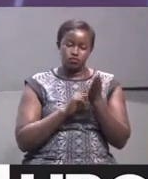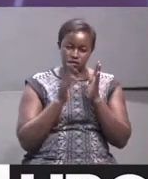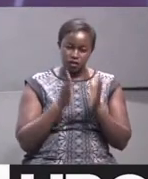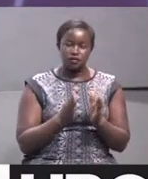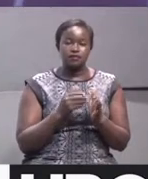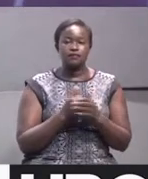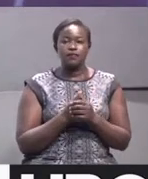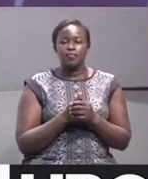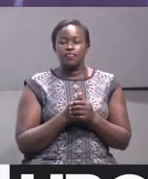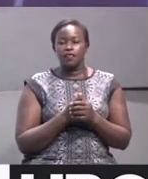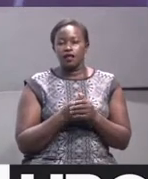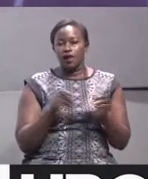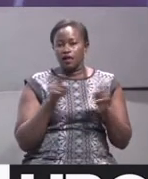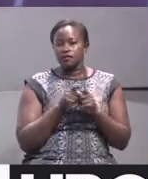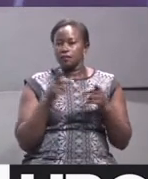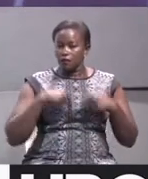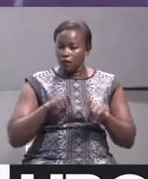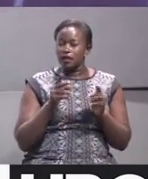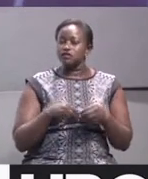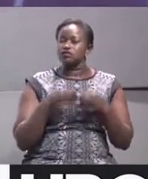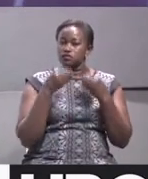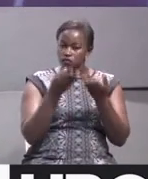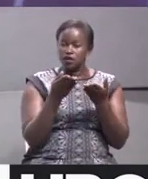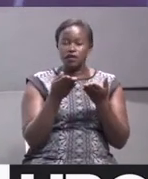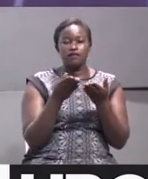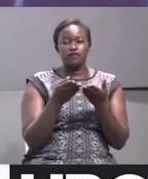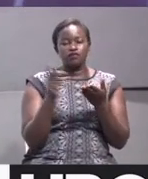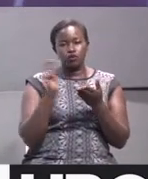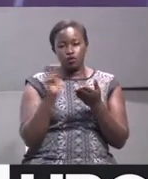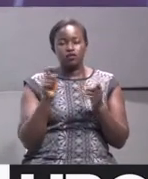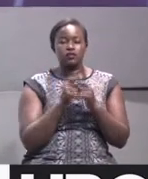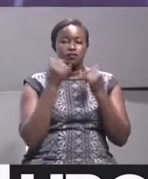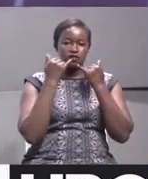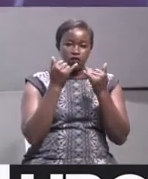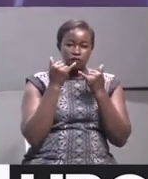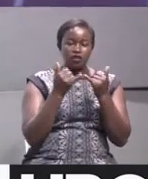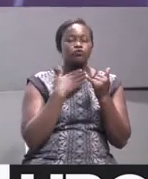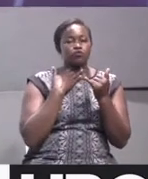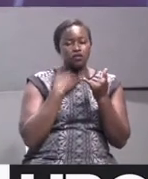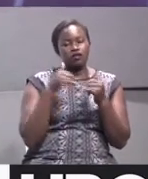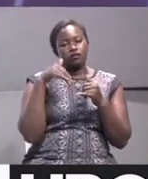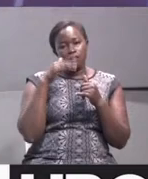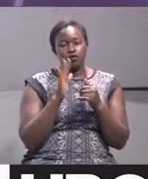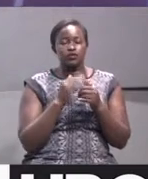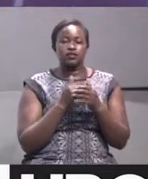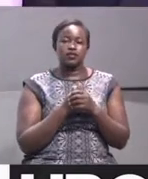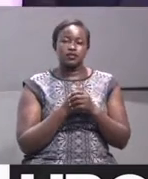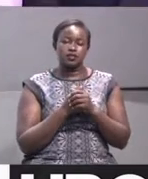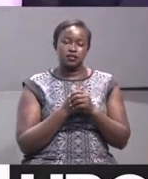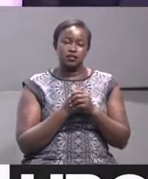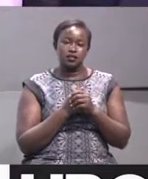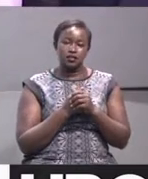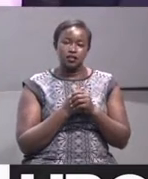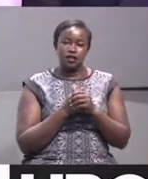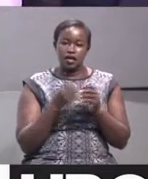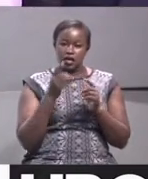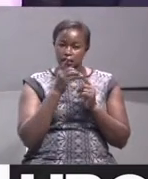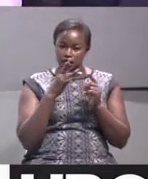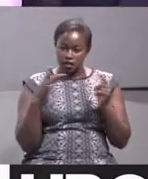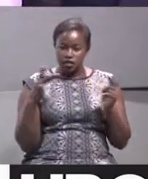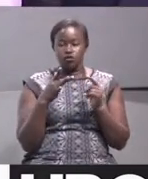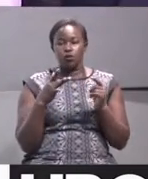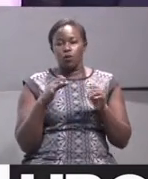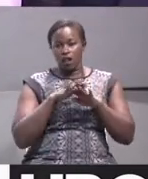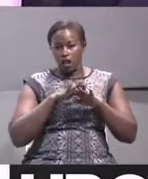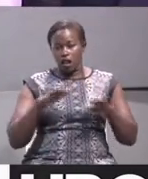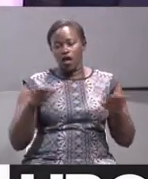we are committed to providing you with the tools and information you need to get the most out of your Airtel Uganda experience. The digital landscape's growth